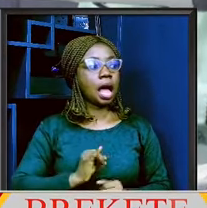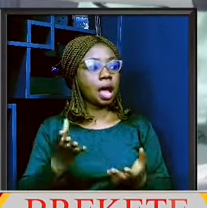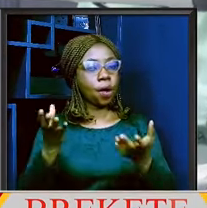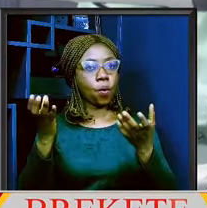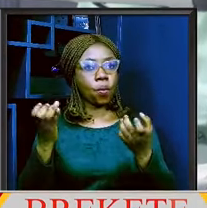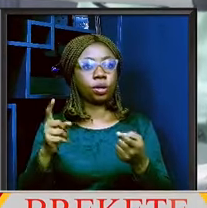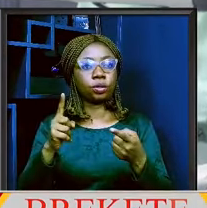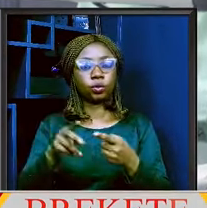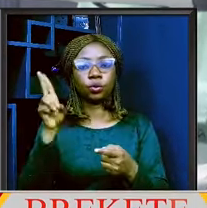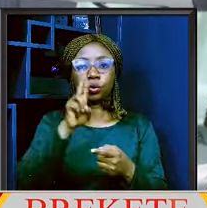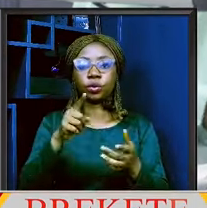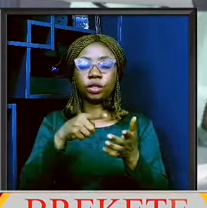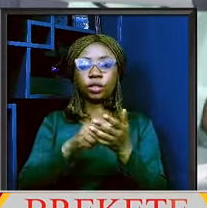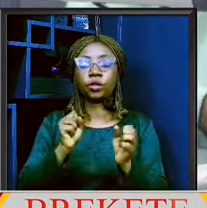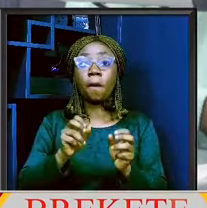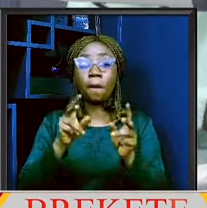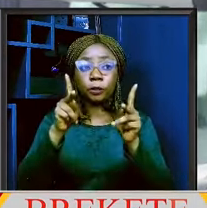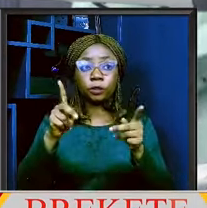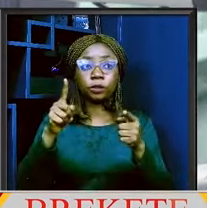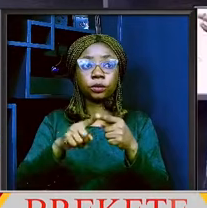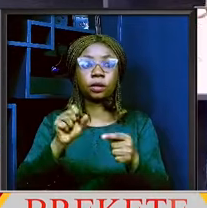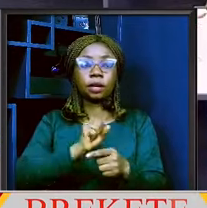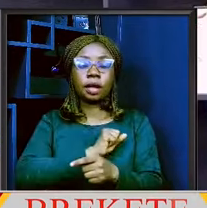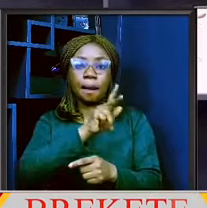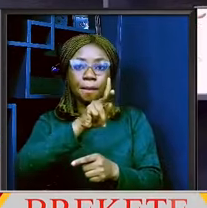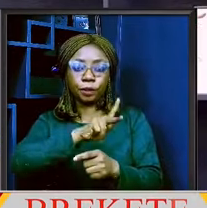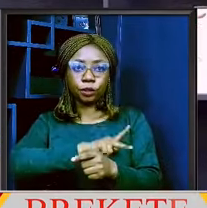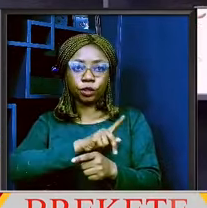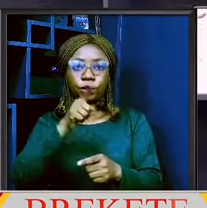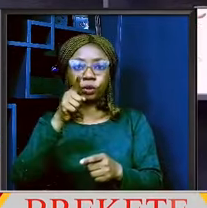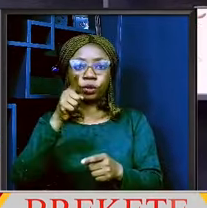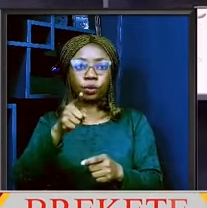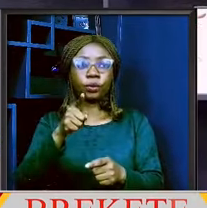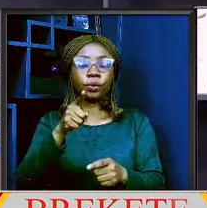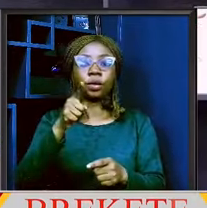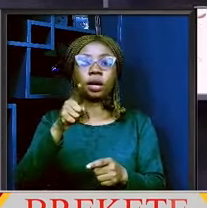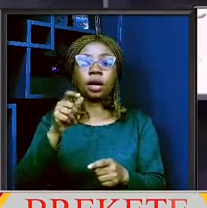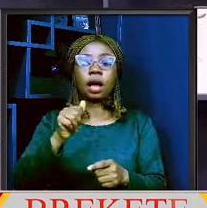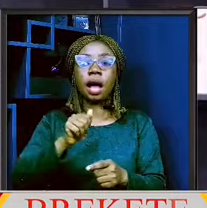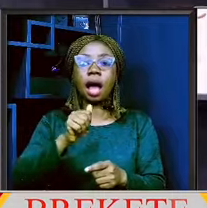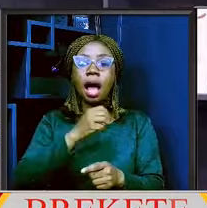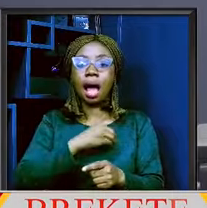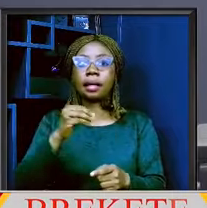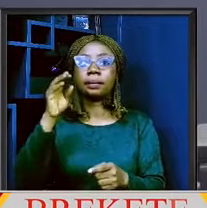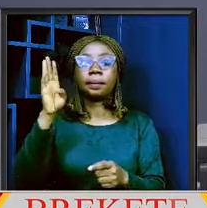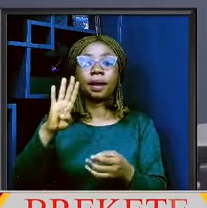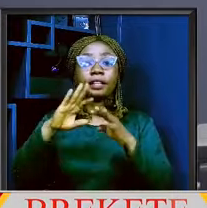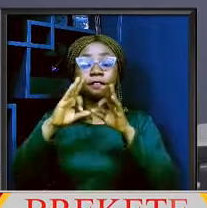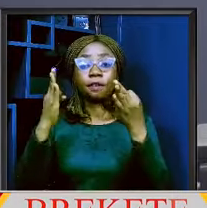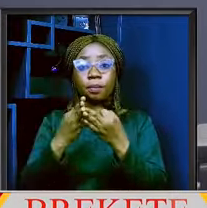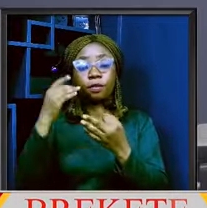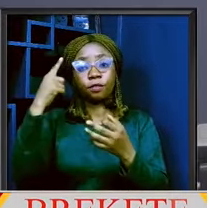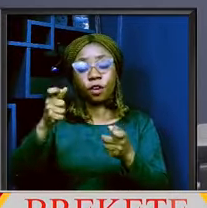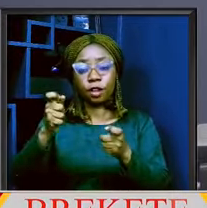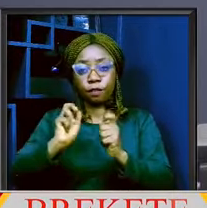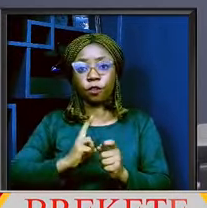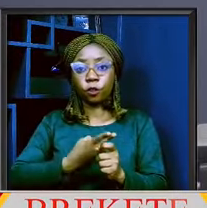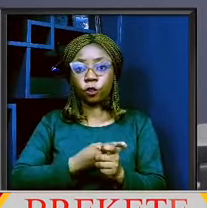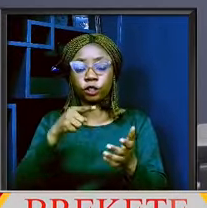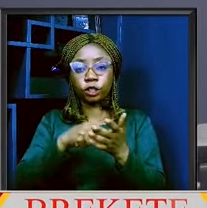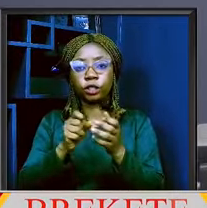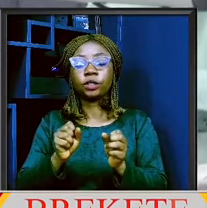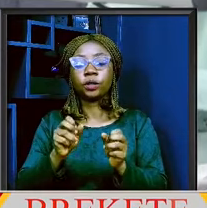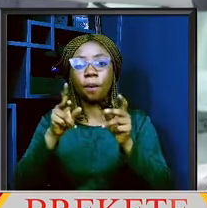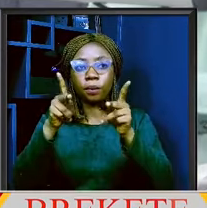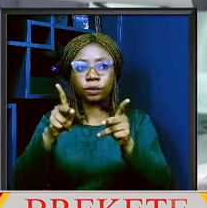want to seize this opportunity to appreciate you. And the Brekete family for giving us this opportunity